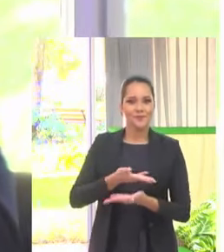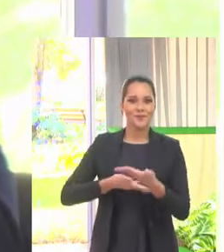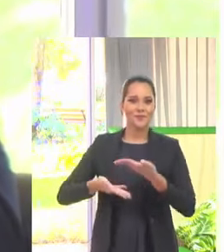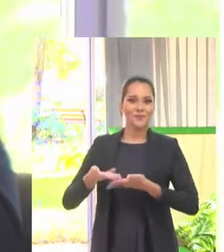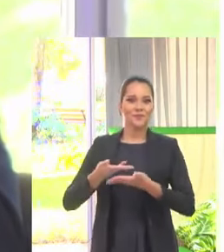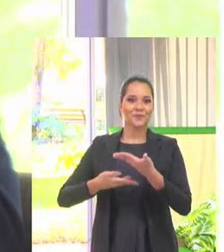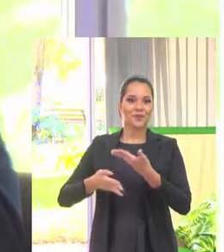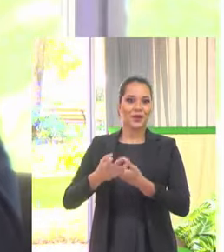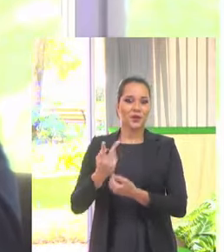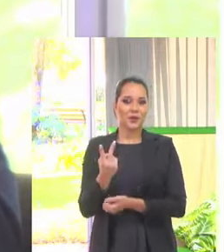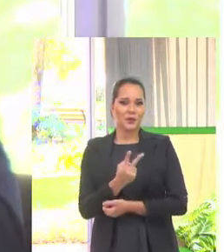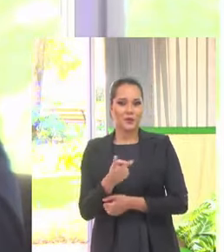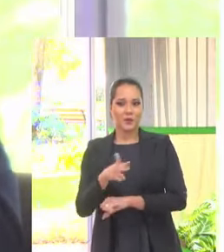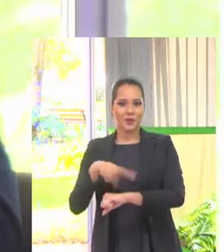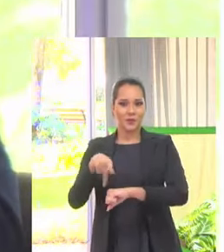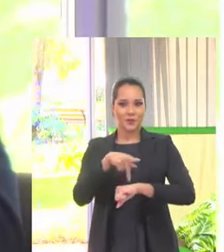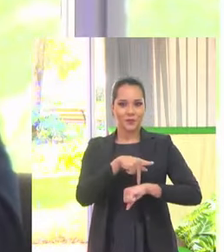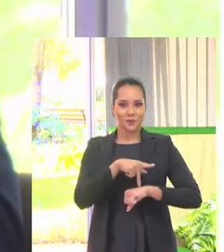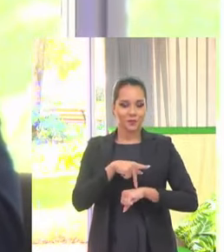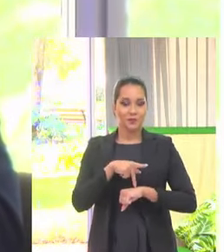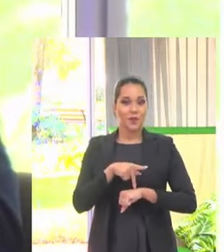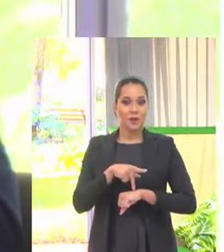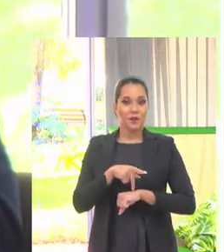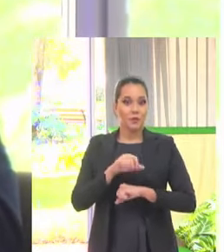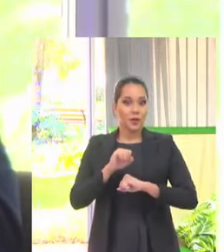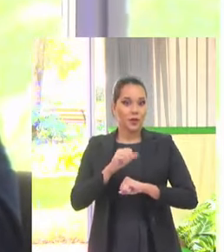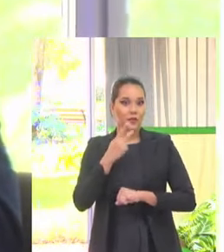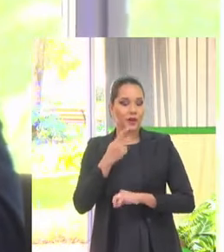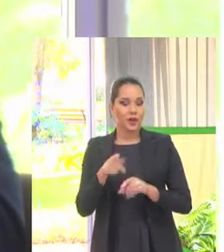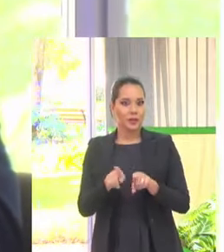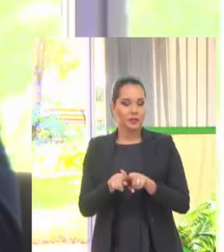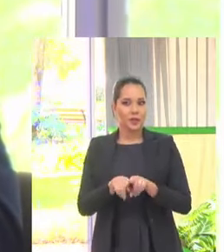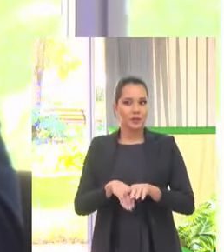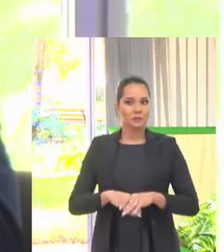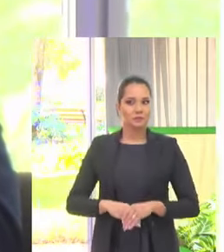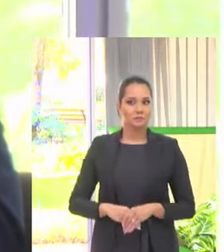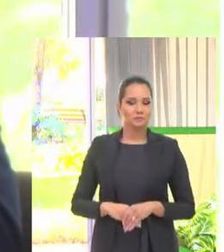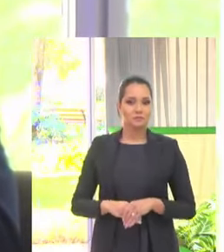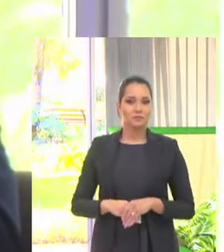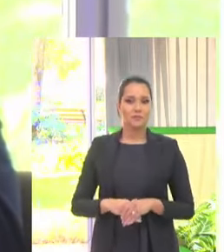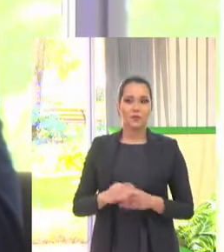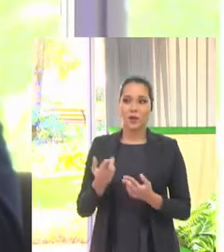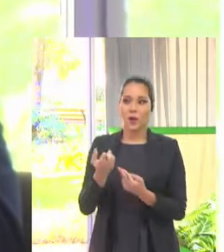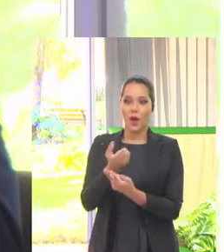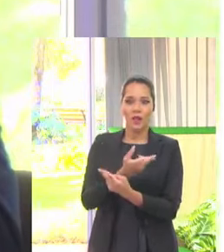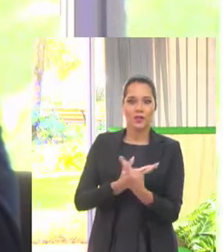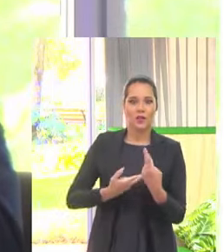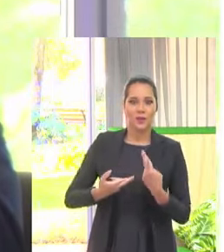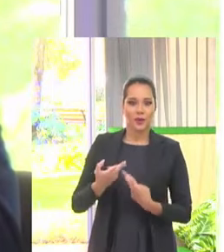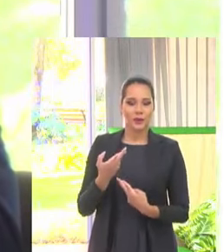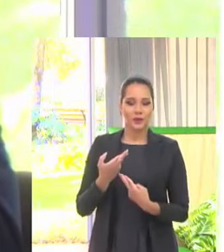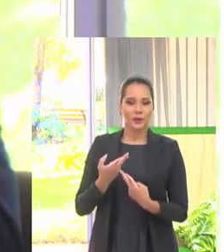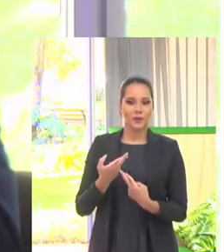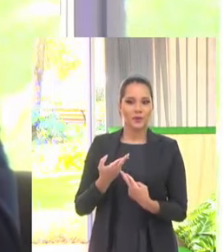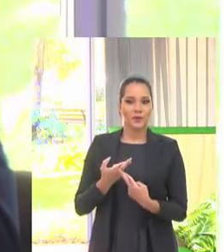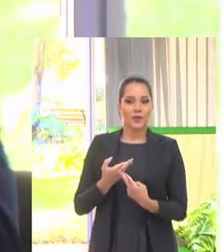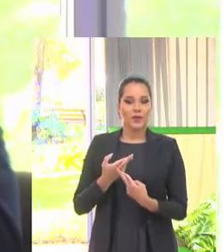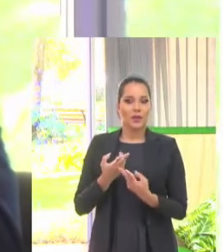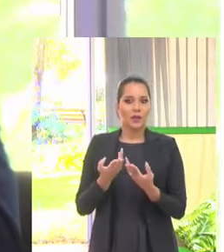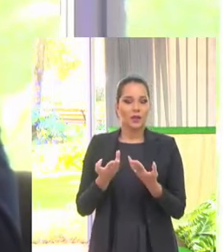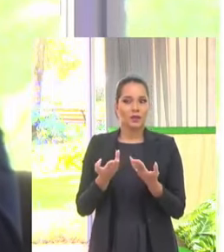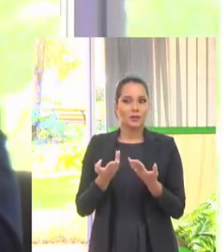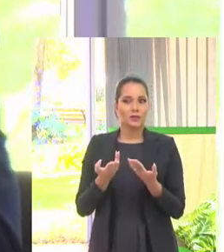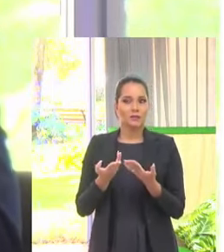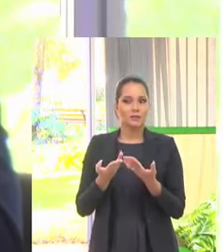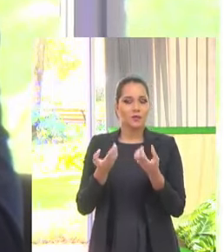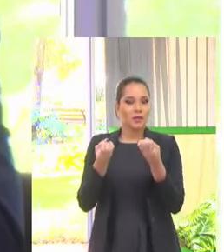countries. And I would say the relationship that defines a lot of the